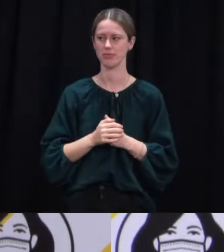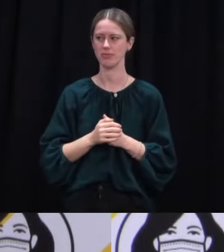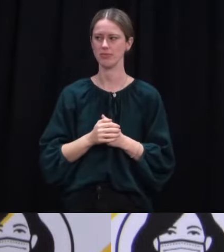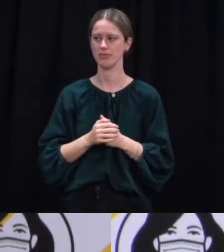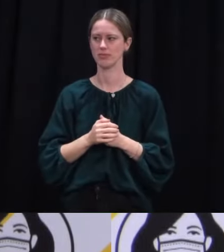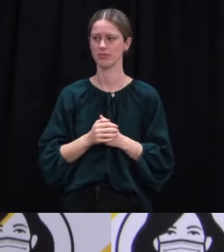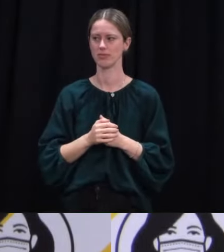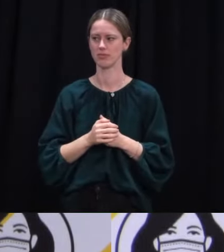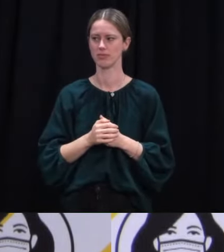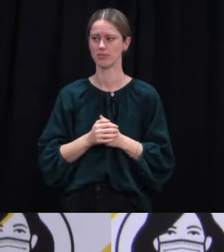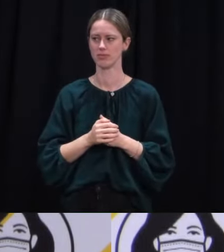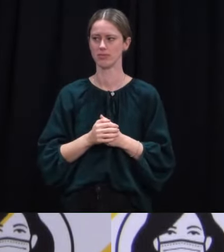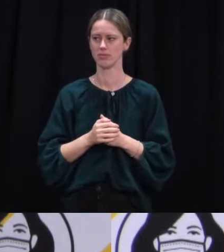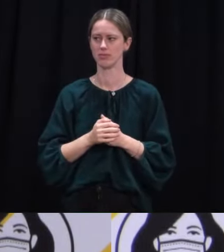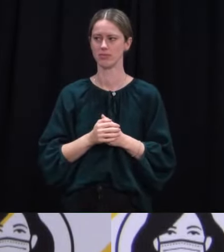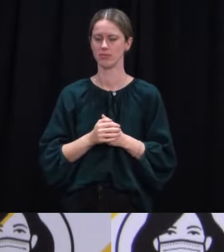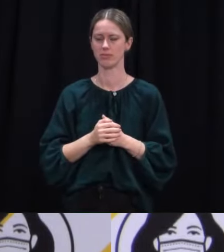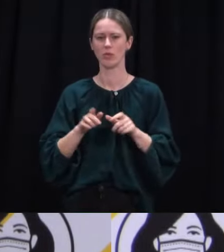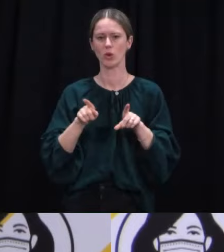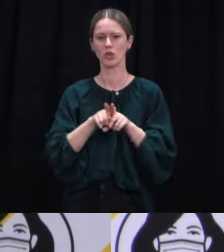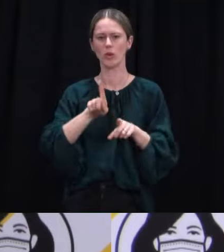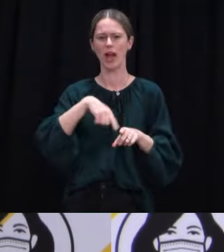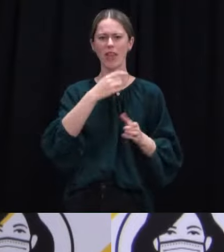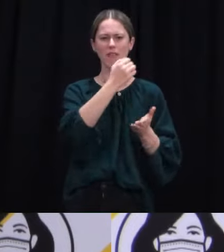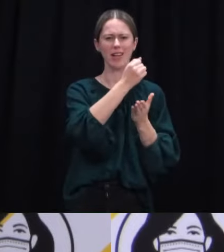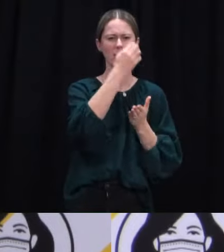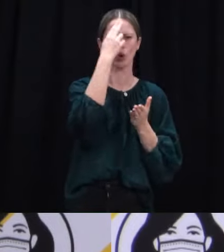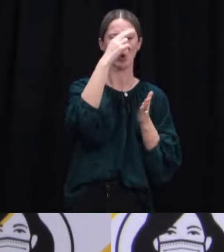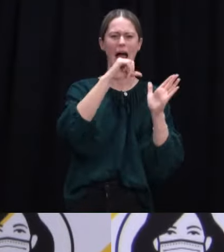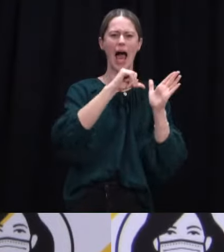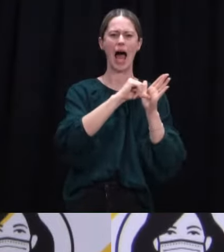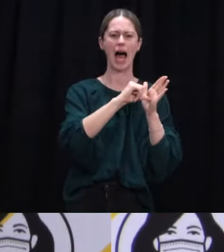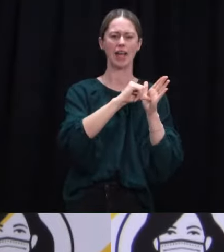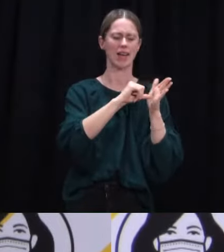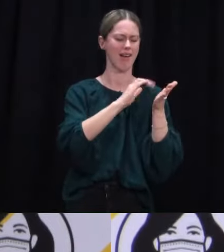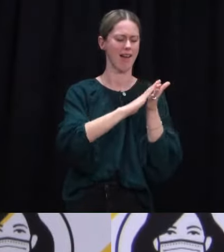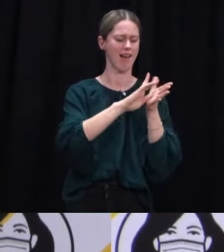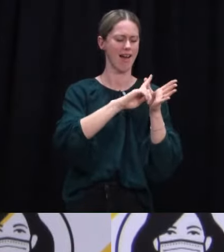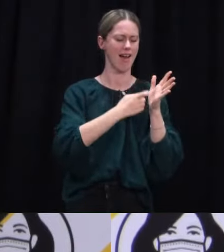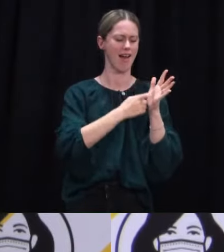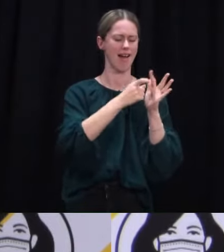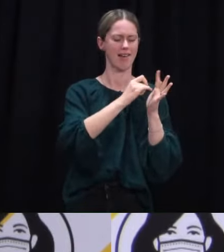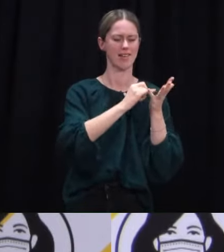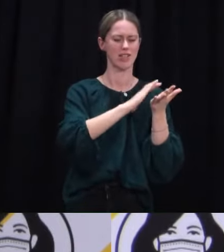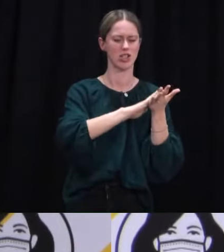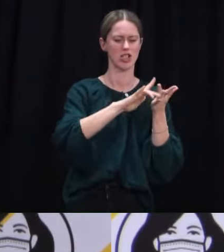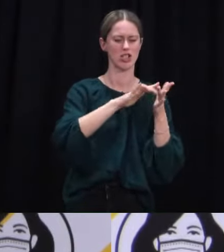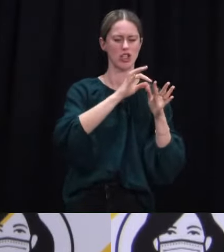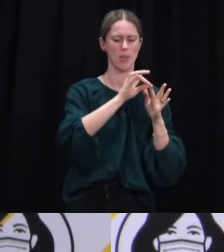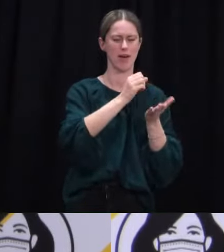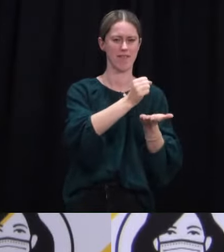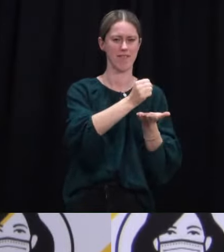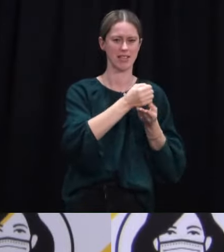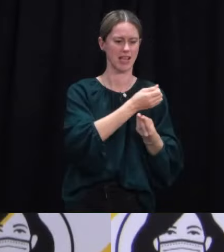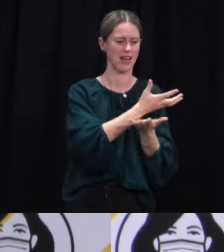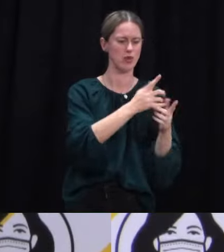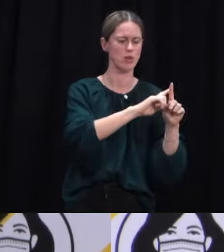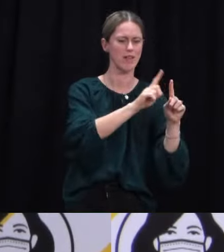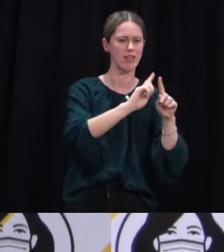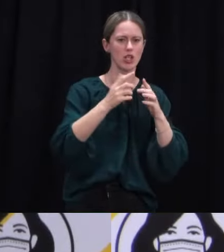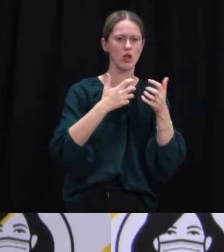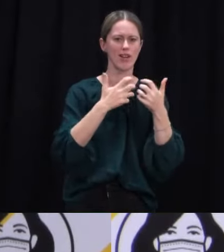time. We're also looking at the hardship funds. We topped up the institution's hardship funds last time around to provide that extra support to